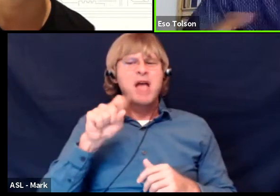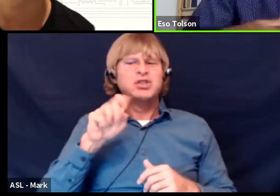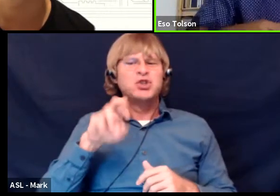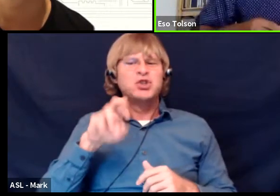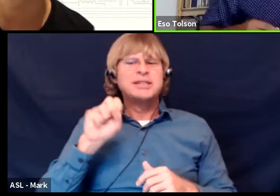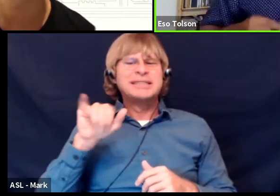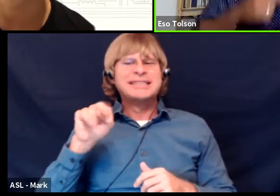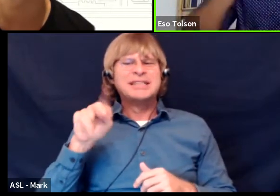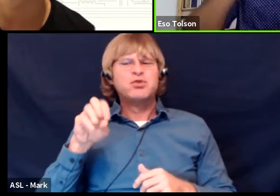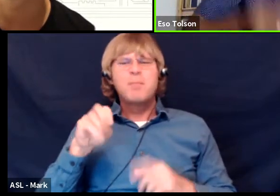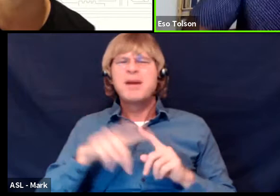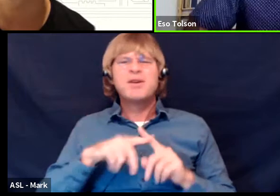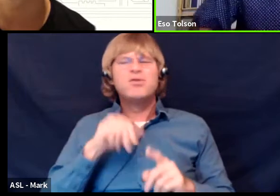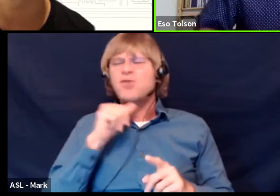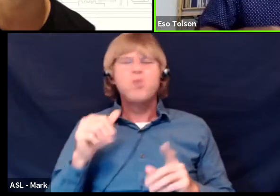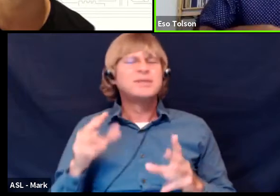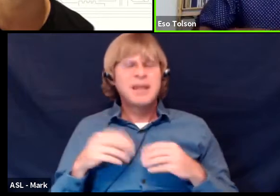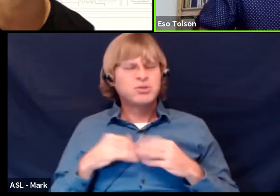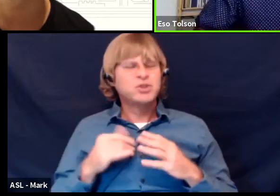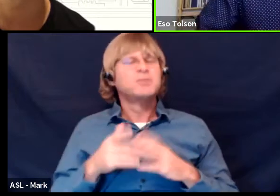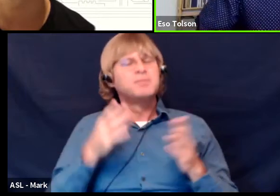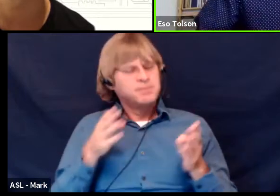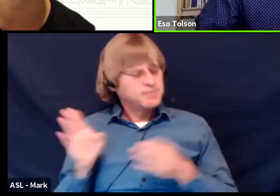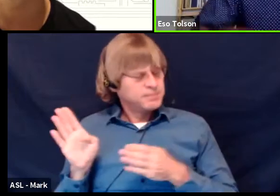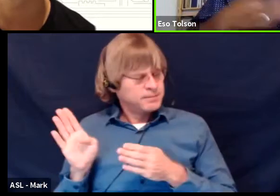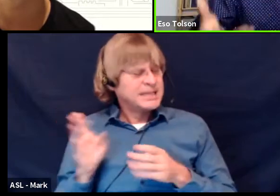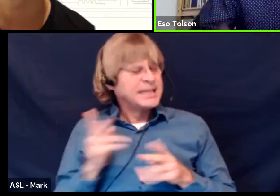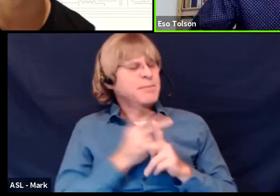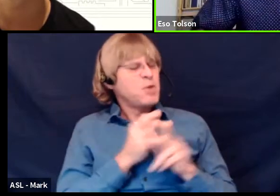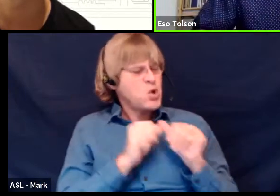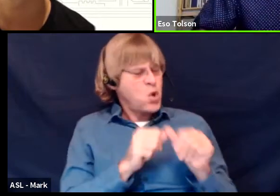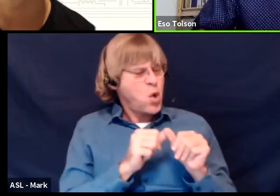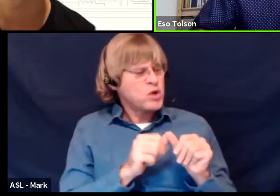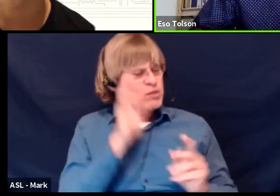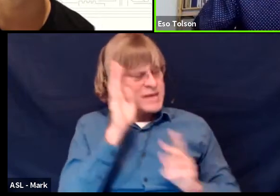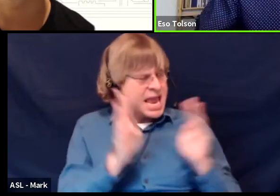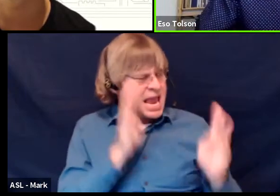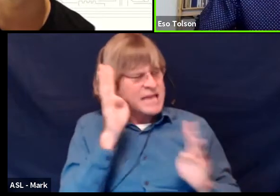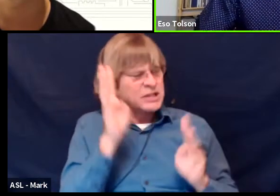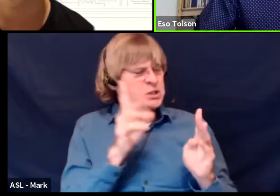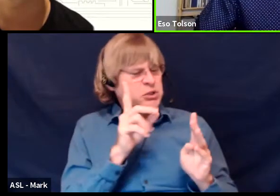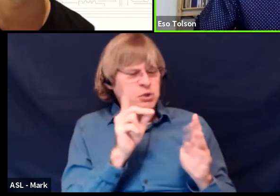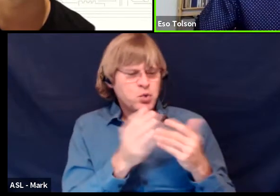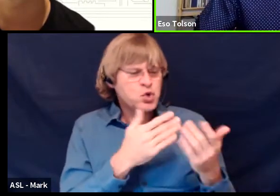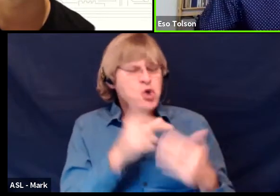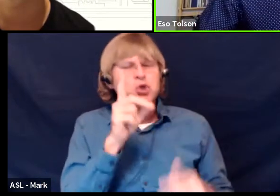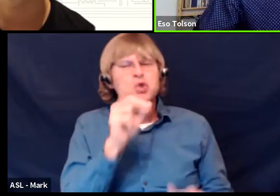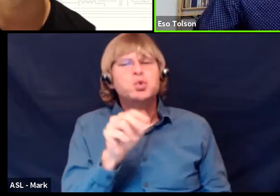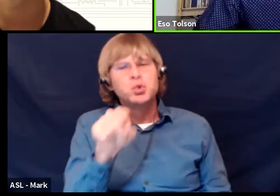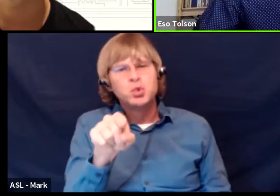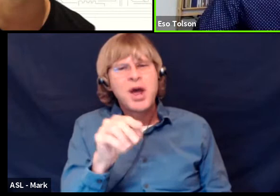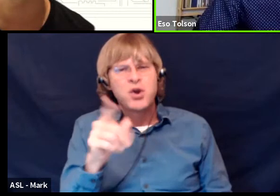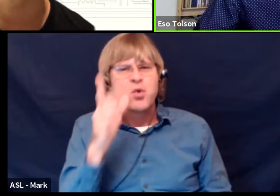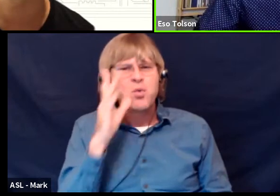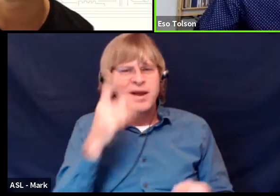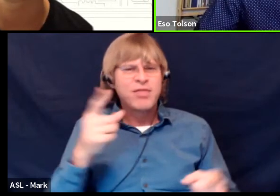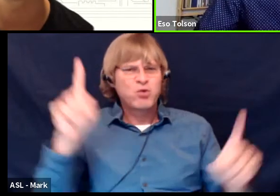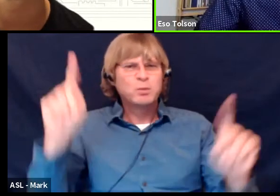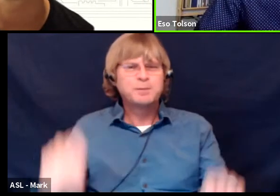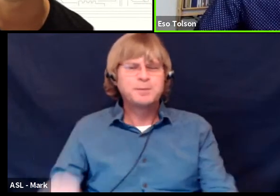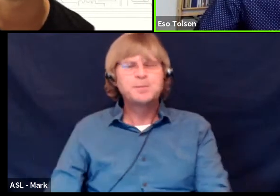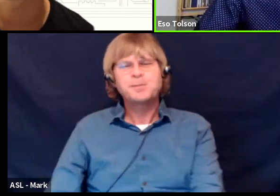into it. It's just keep going, keep creating, keep doing your thing, and you'll get through it.